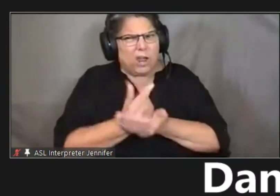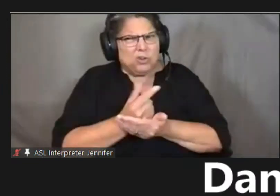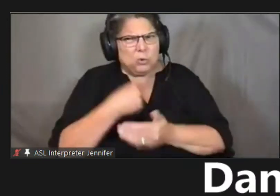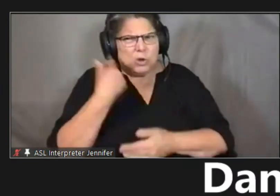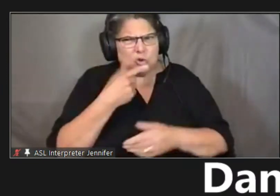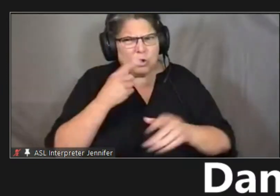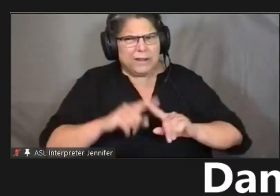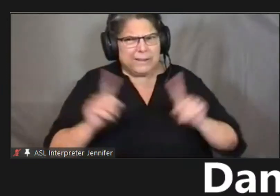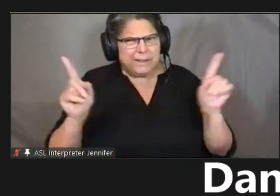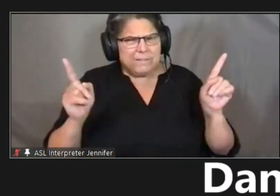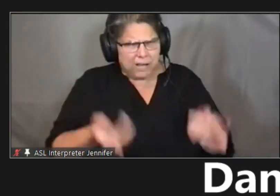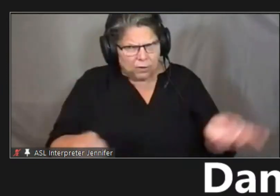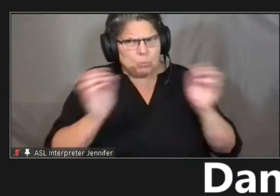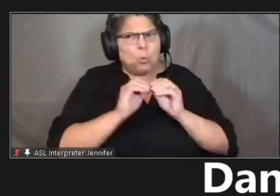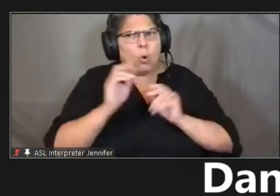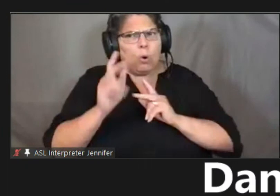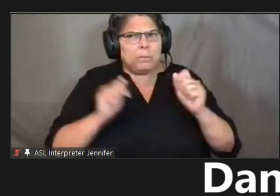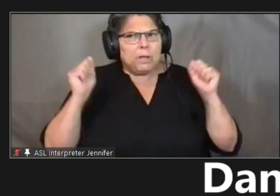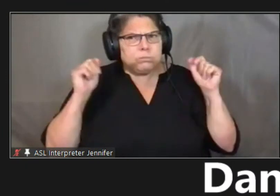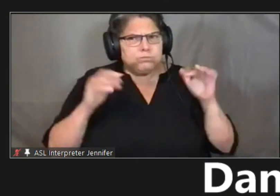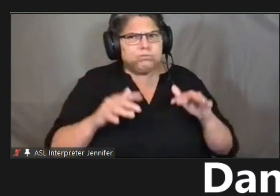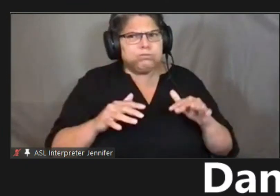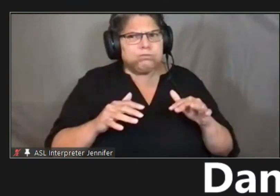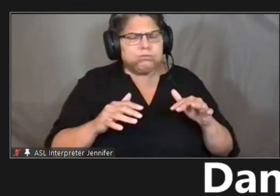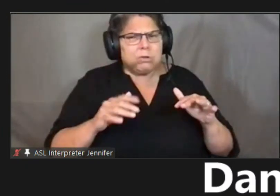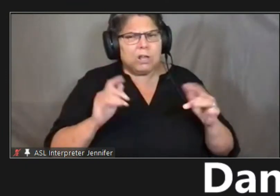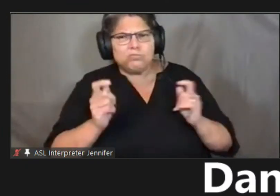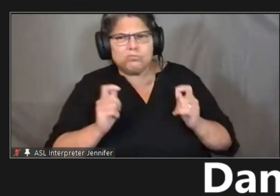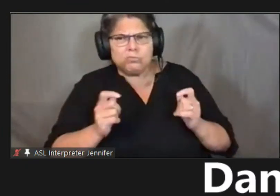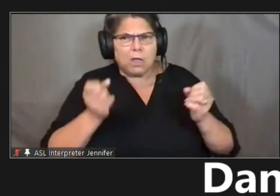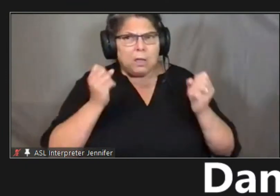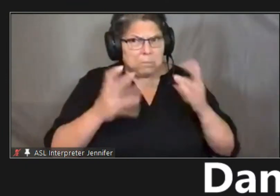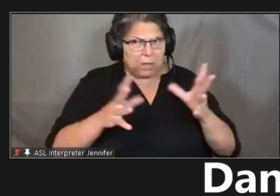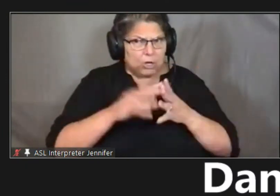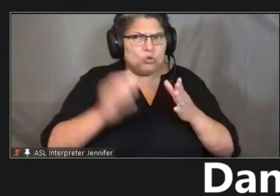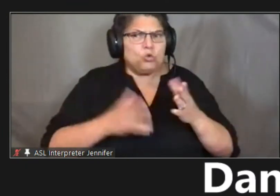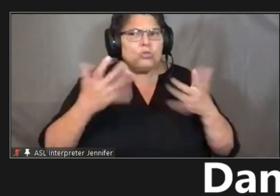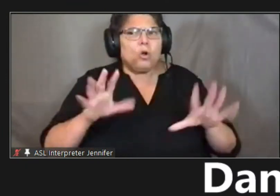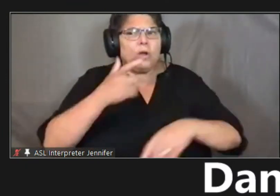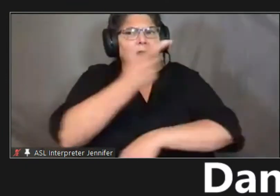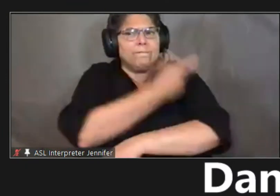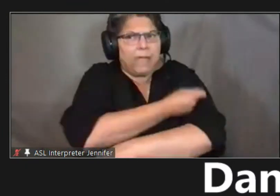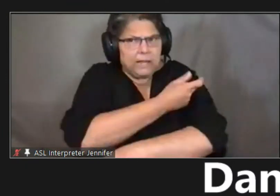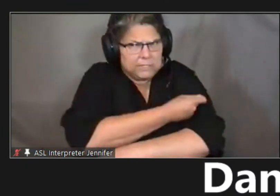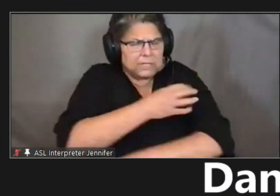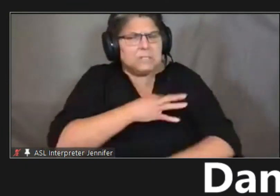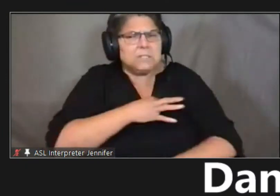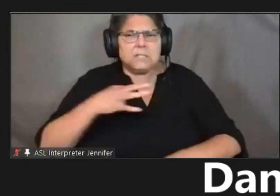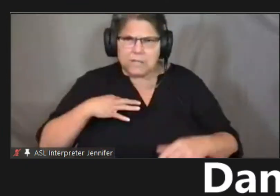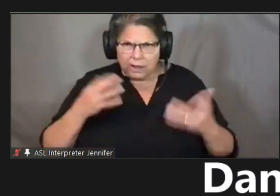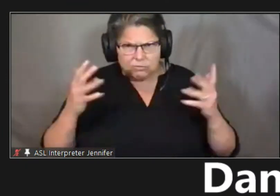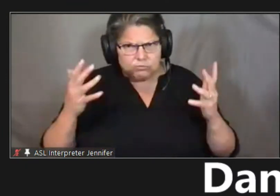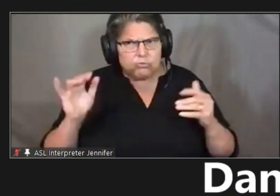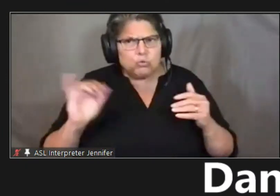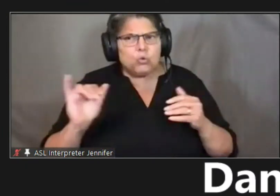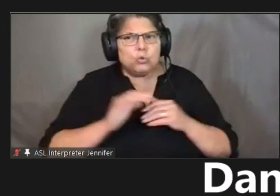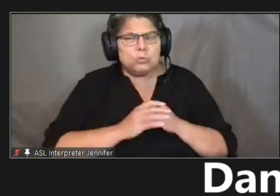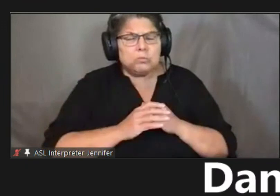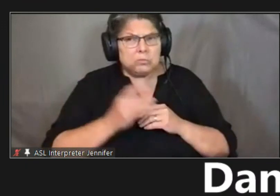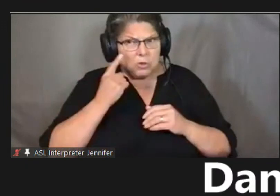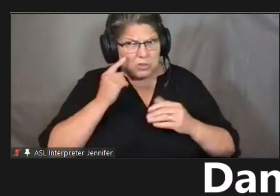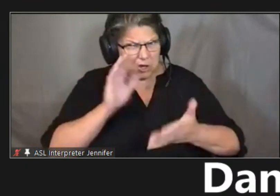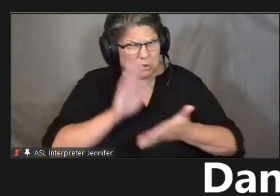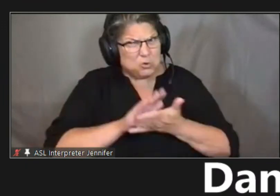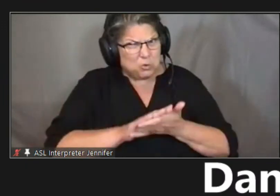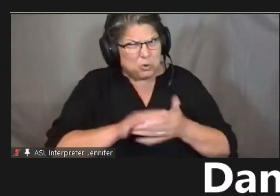been able to have a larger crowd and modify, and a lot of the students have had vaccines and staff as well. Do you believe that school's going to look like